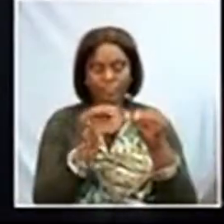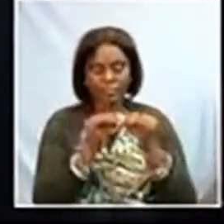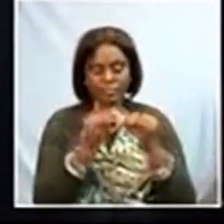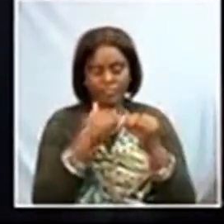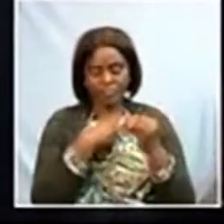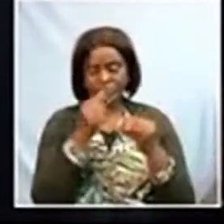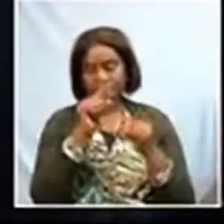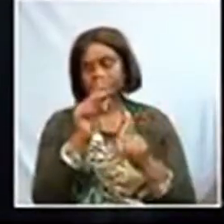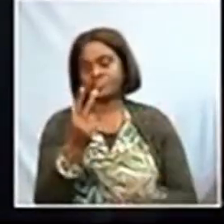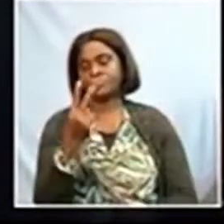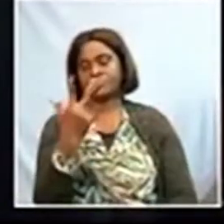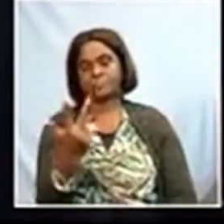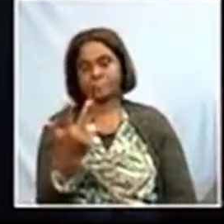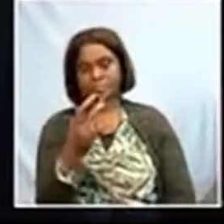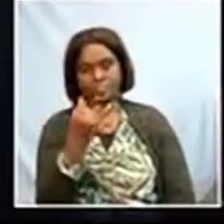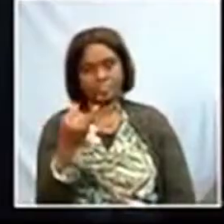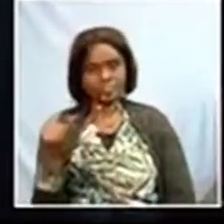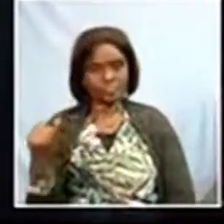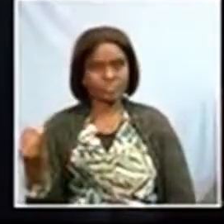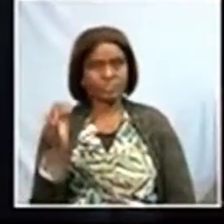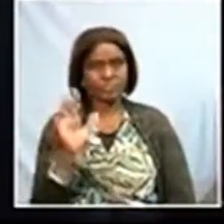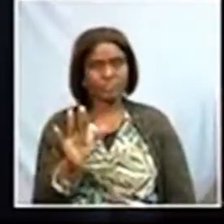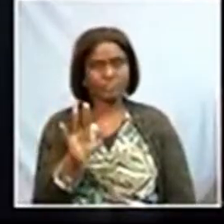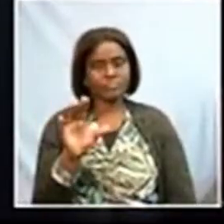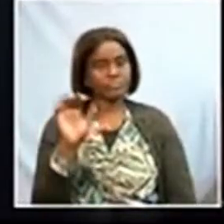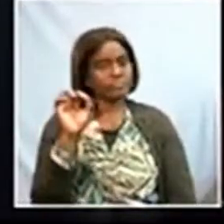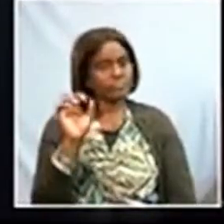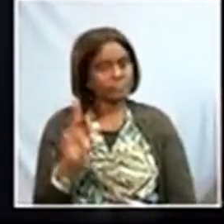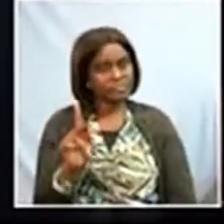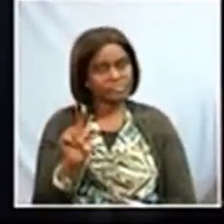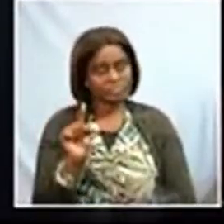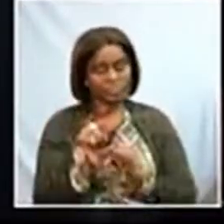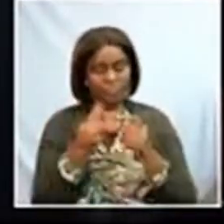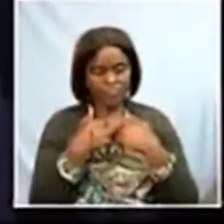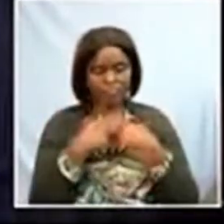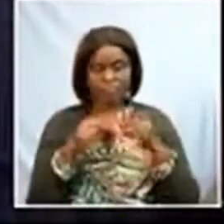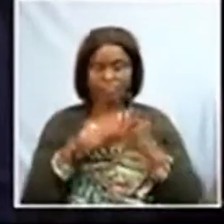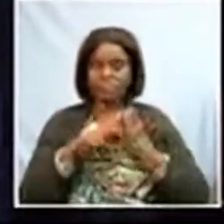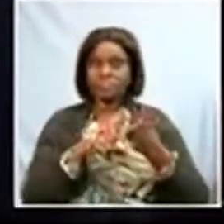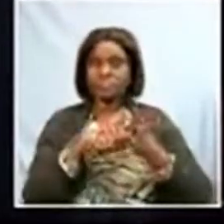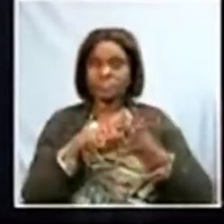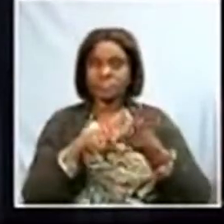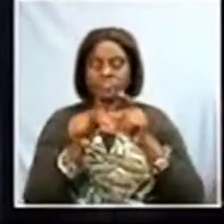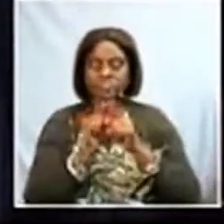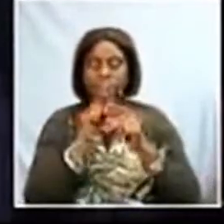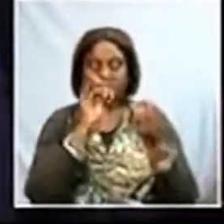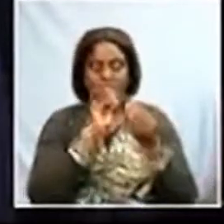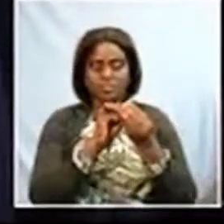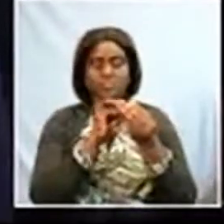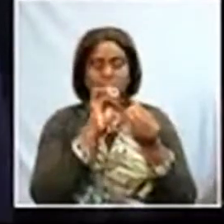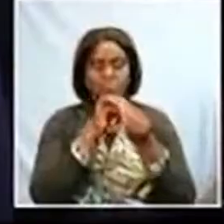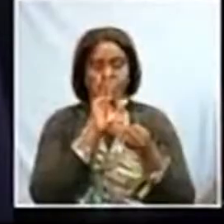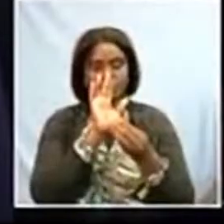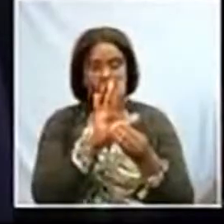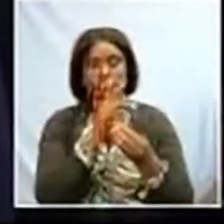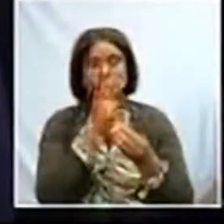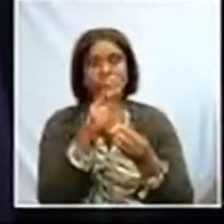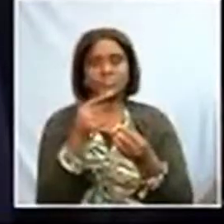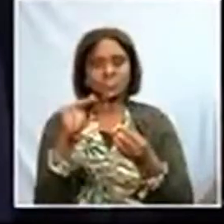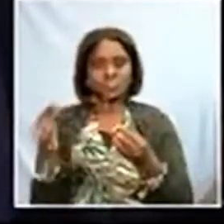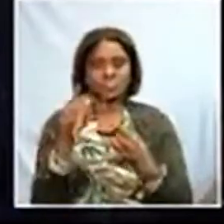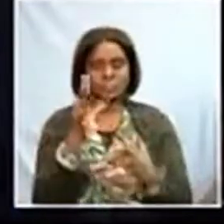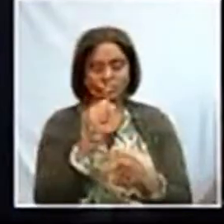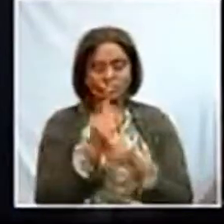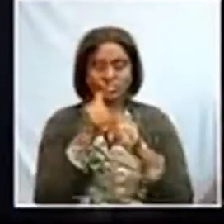is 1, 2, 3 items, okay? And there is transportation, and you put up a goods